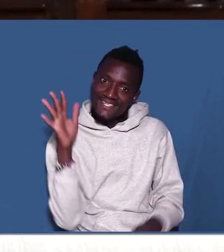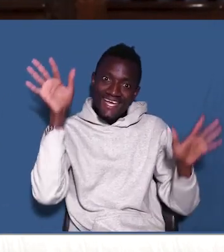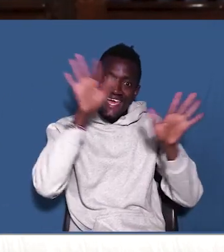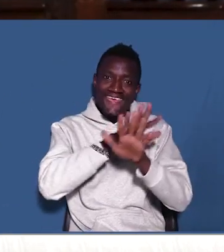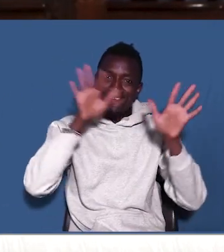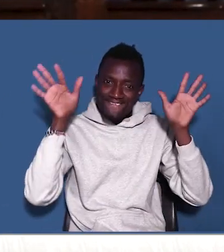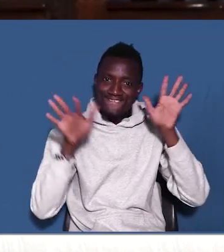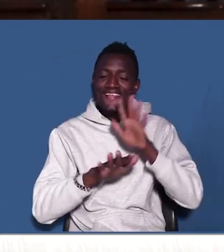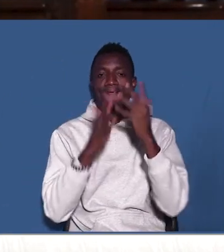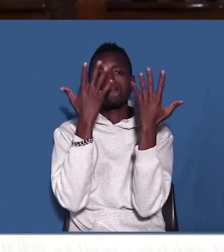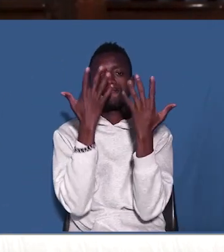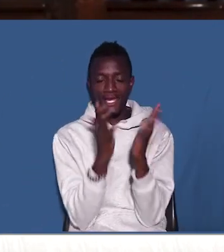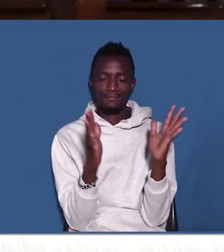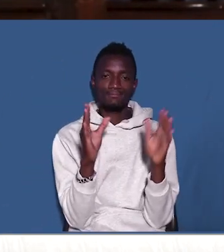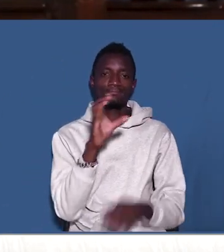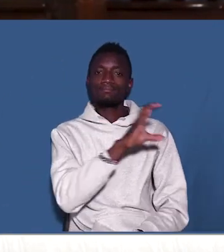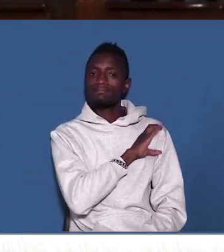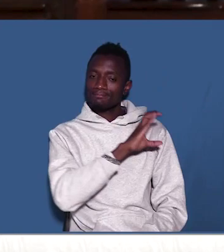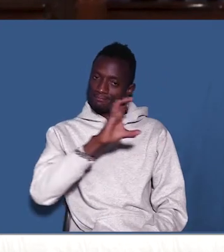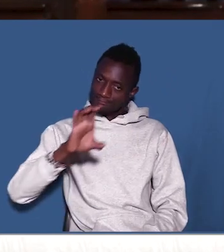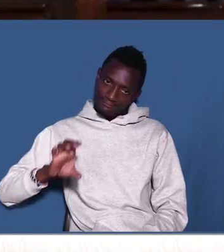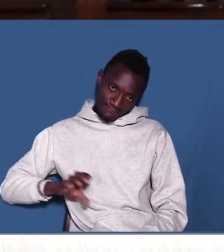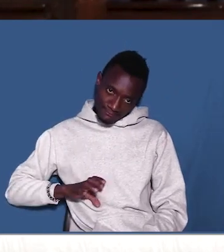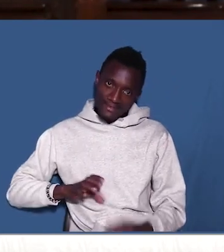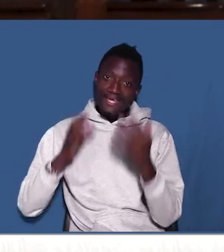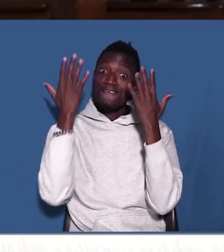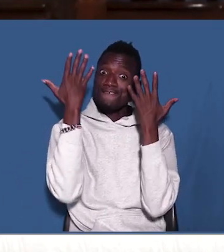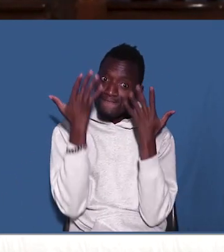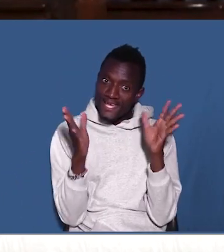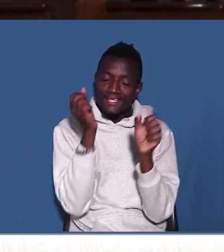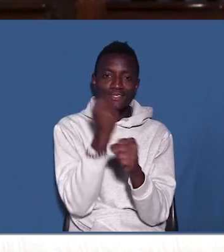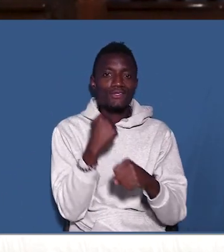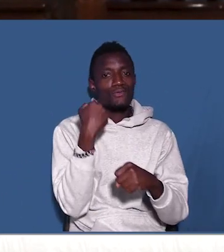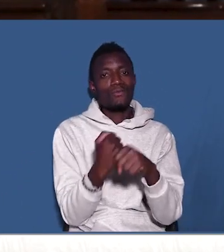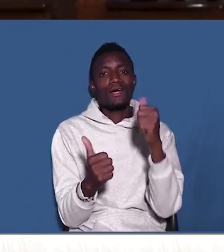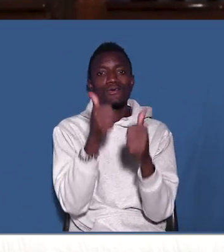Christ finished the assignment that he was given.